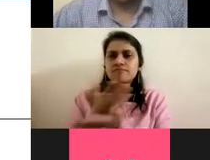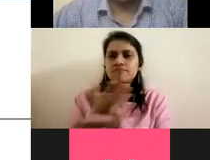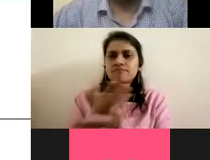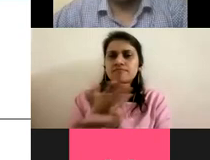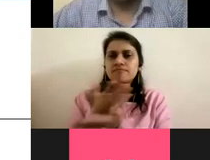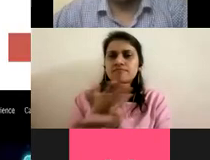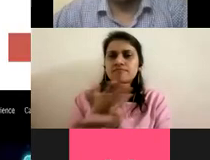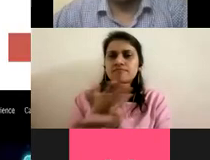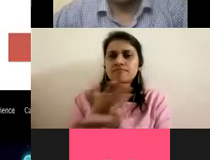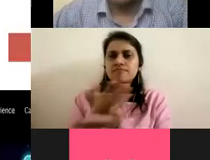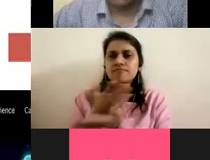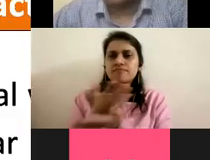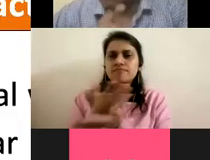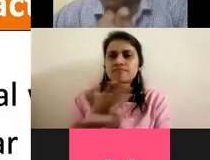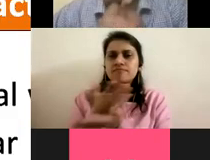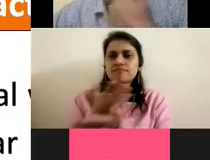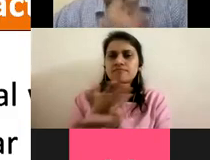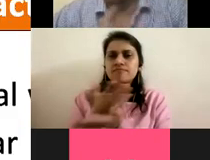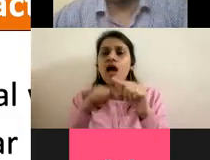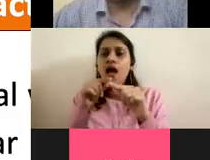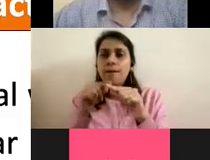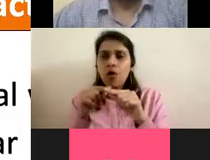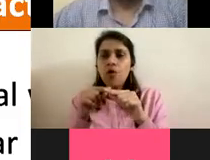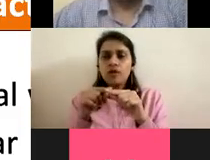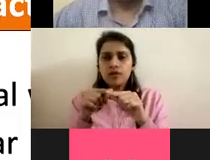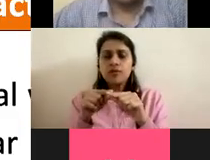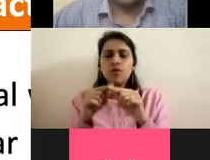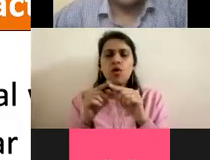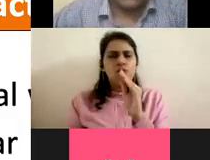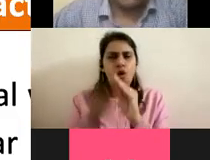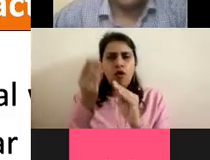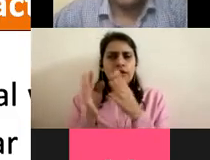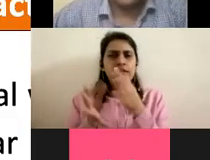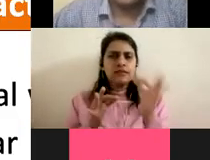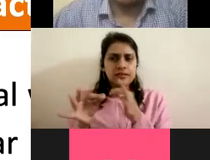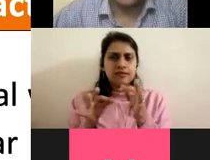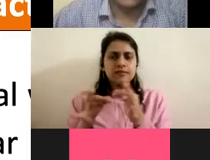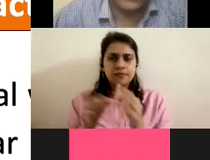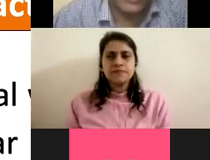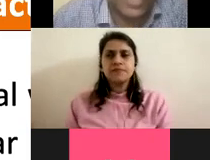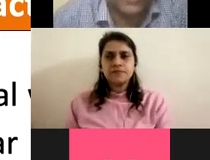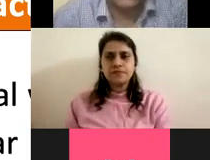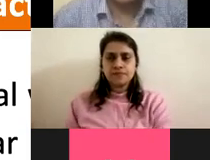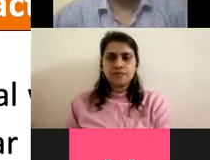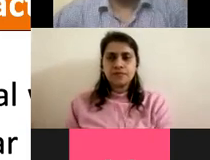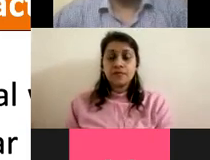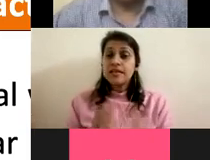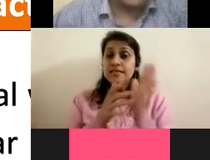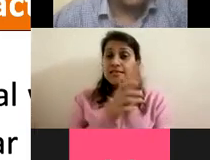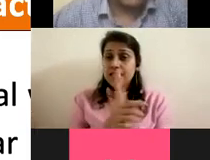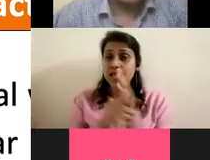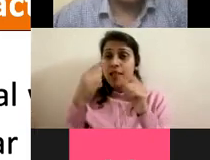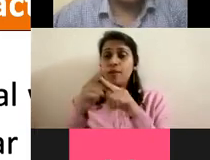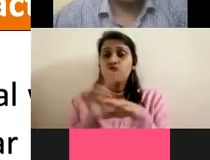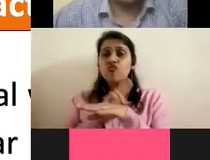session when we talk about it I will talk more about this particular topic okay because we have a skill and vocational education center on